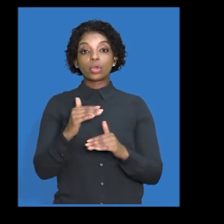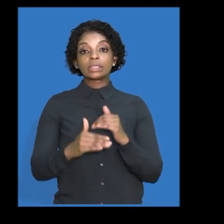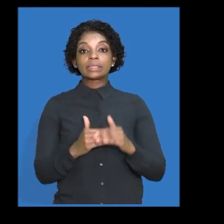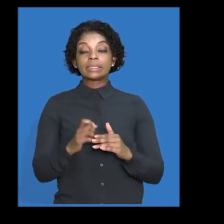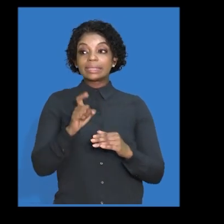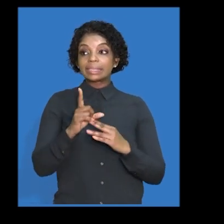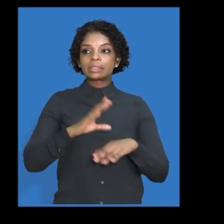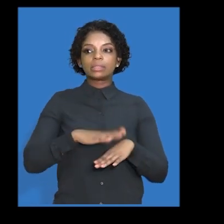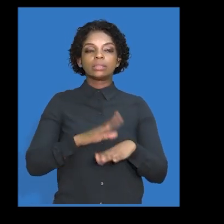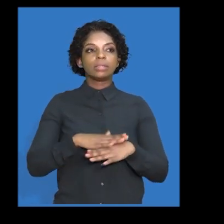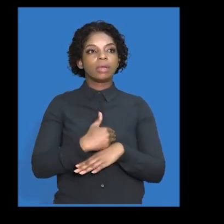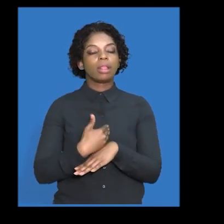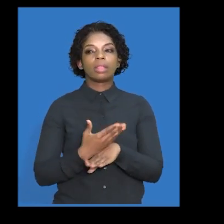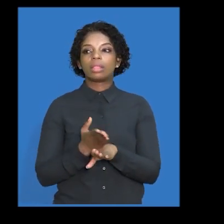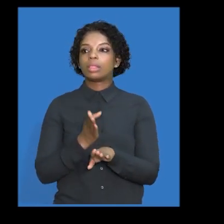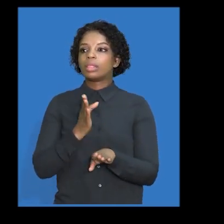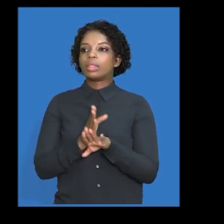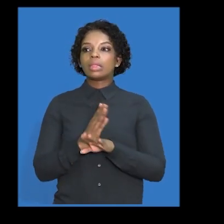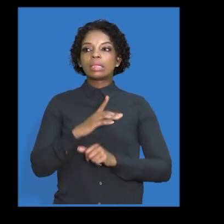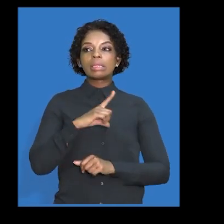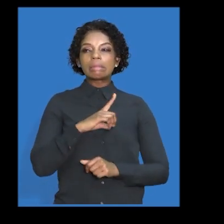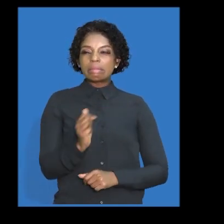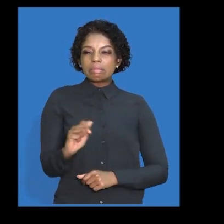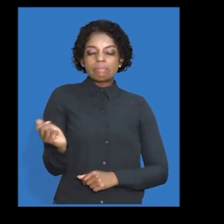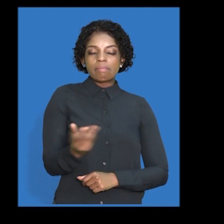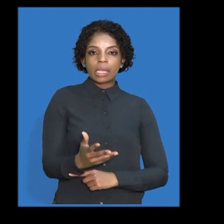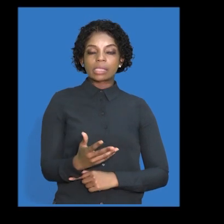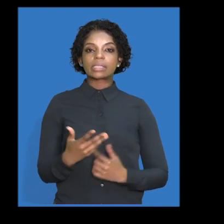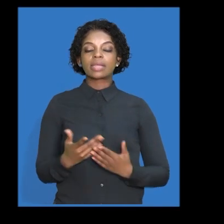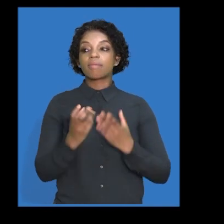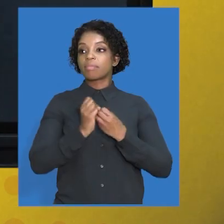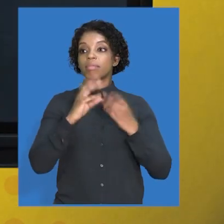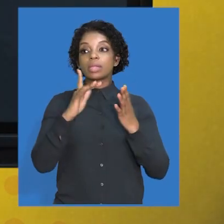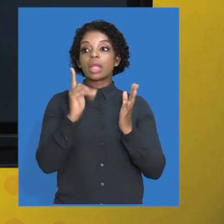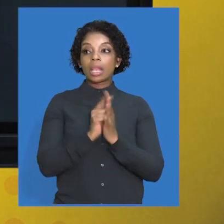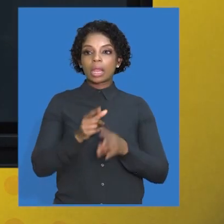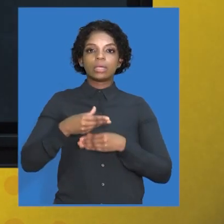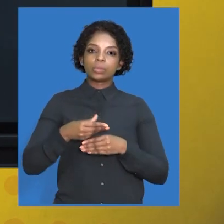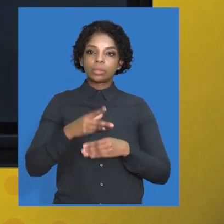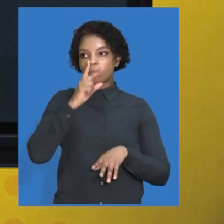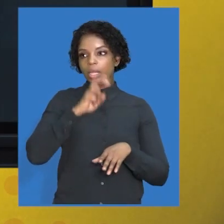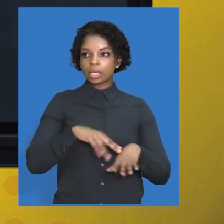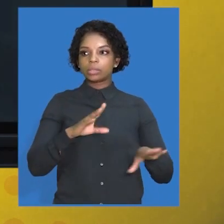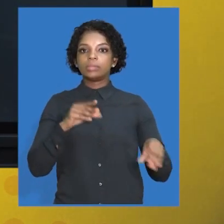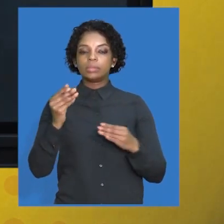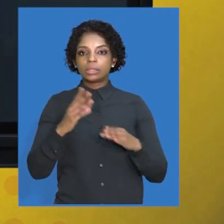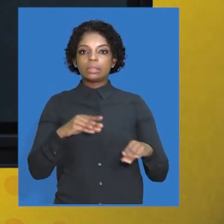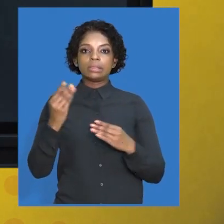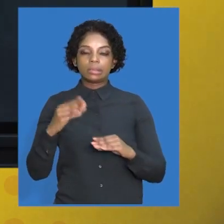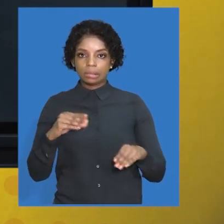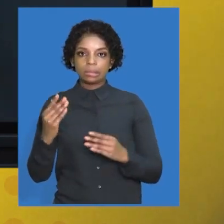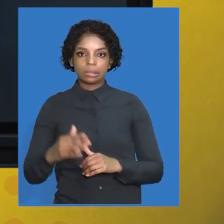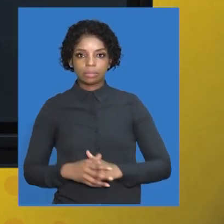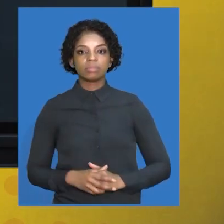that need to be prepared and submitted. So it is quite, you can't all of a sudden today just say, right, I'm going to start a public company today.